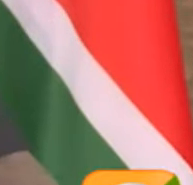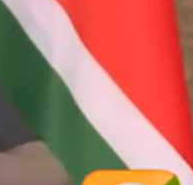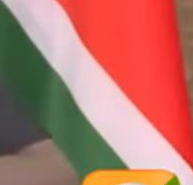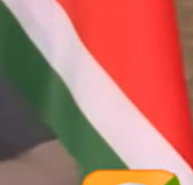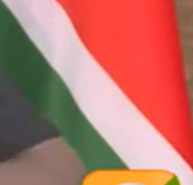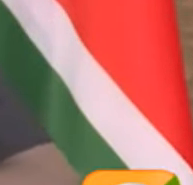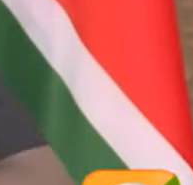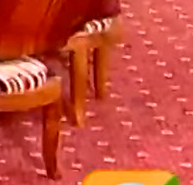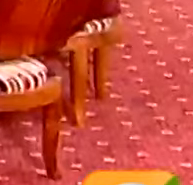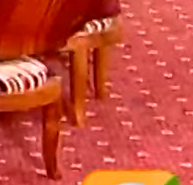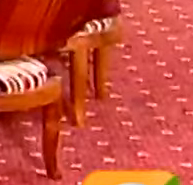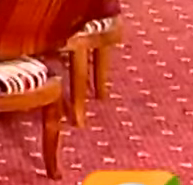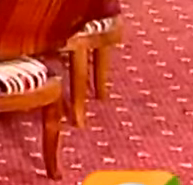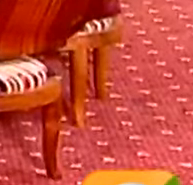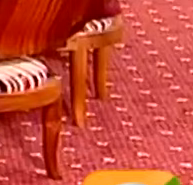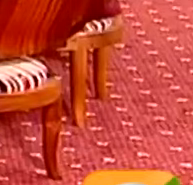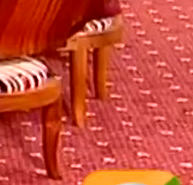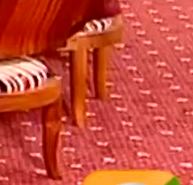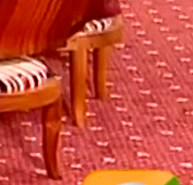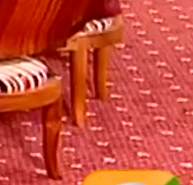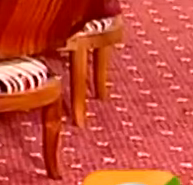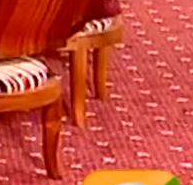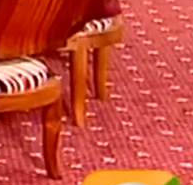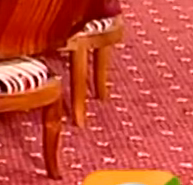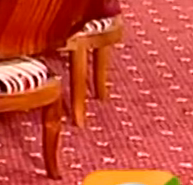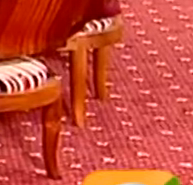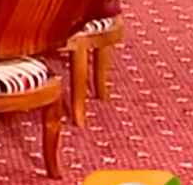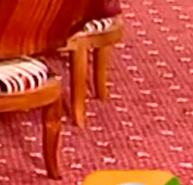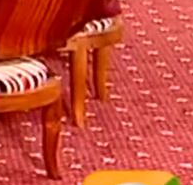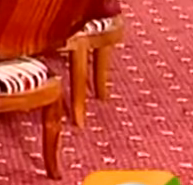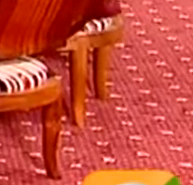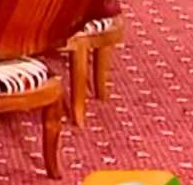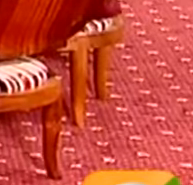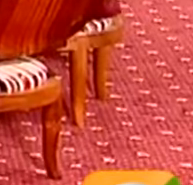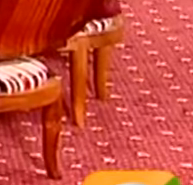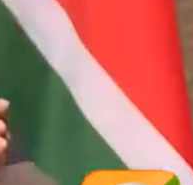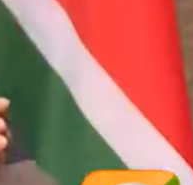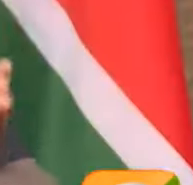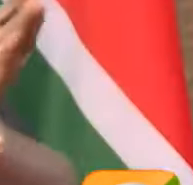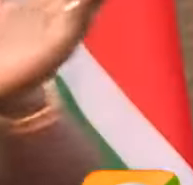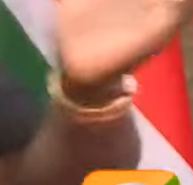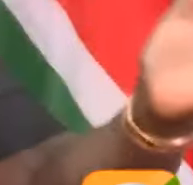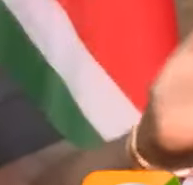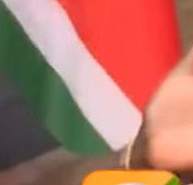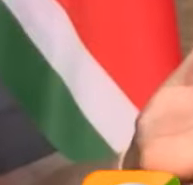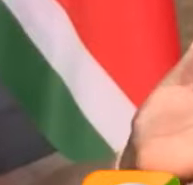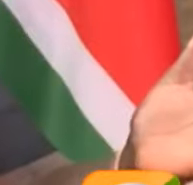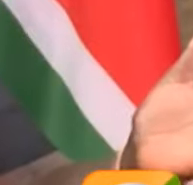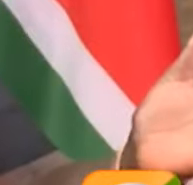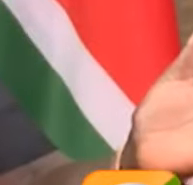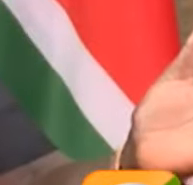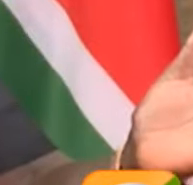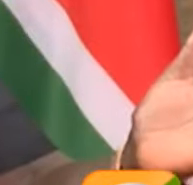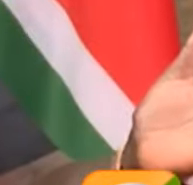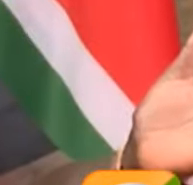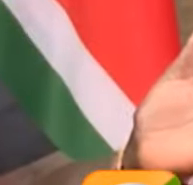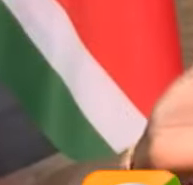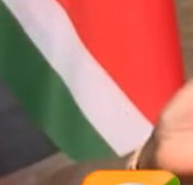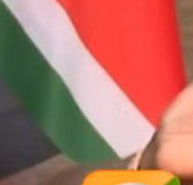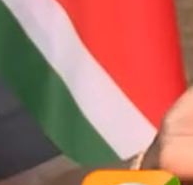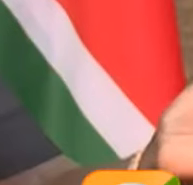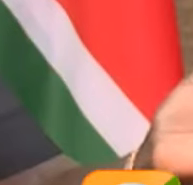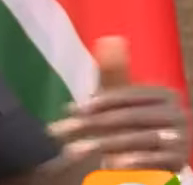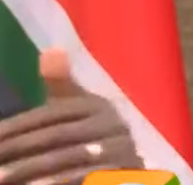Ni sawa kusema kwamba changamoto za kimataifa zinaathiri bei ya mataifa nchini. You see, changamoto za kimataifa na bei ya fuel